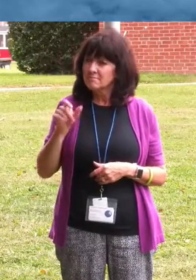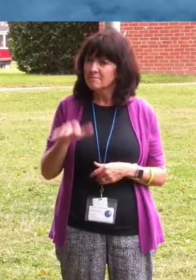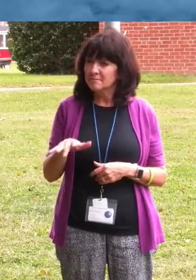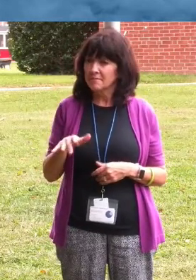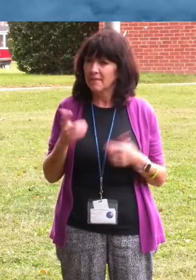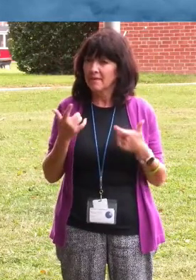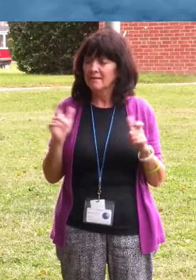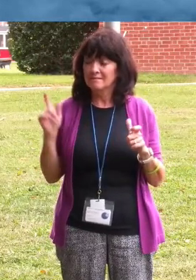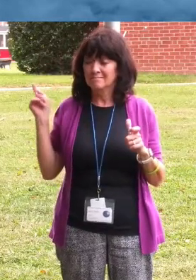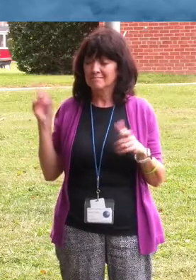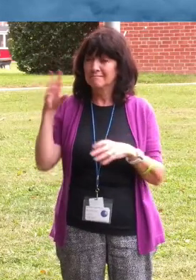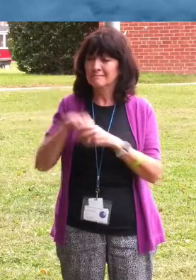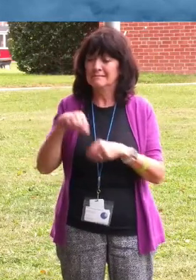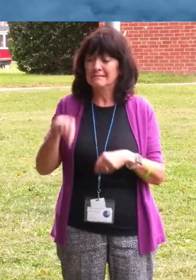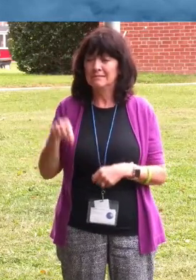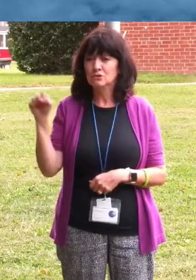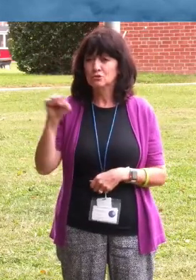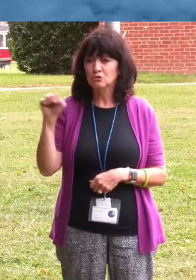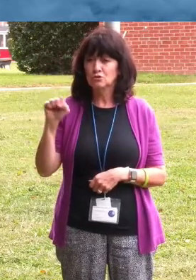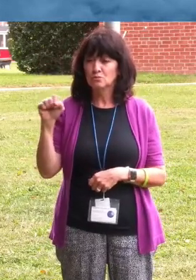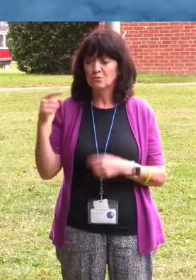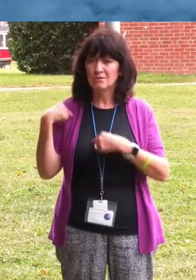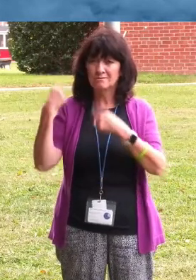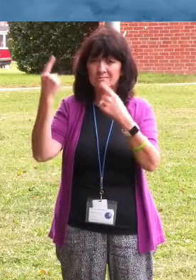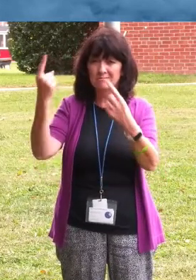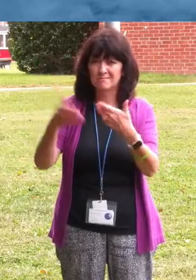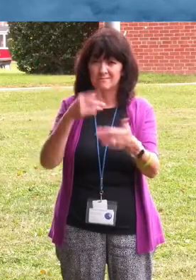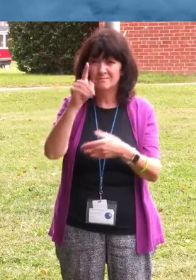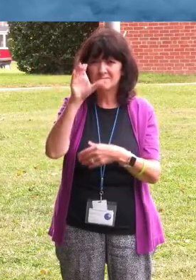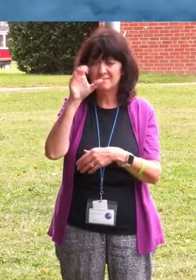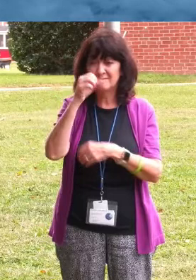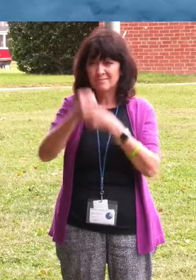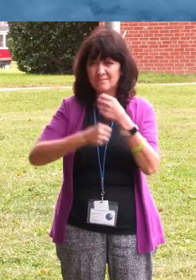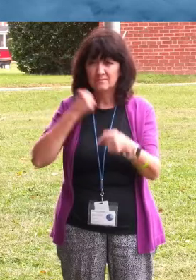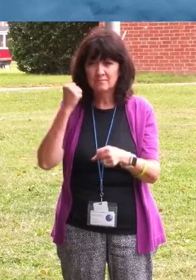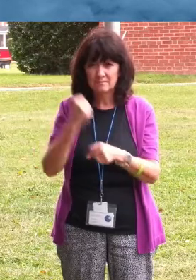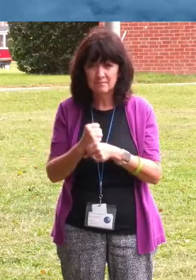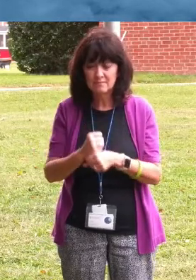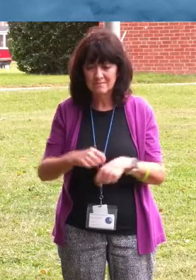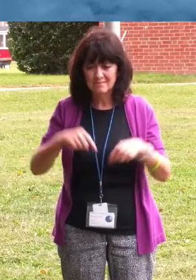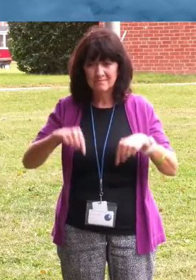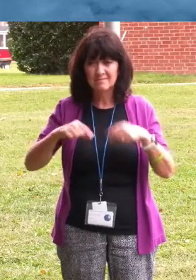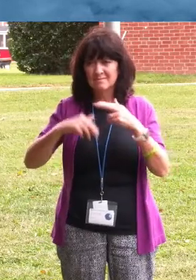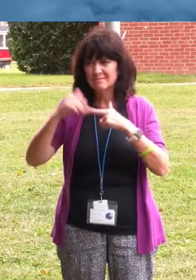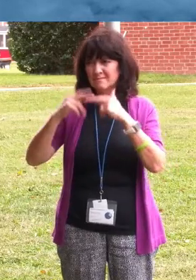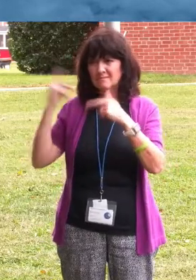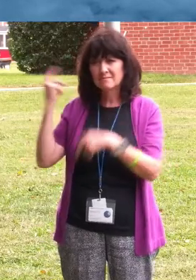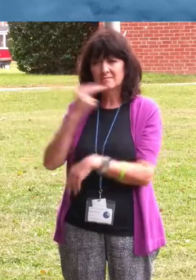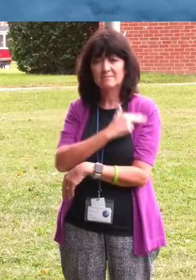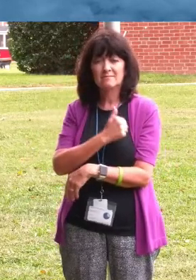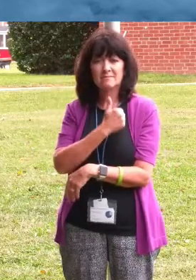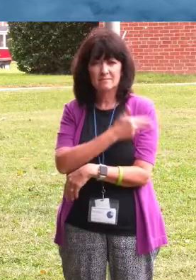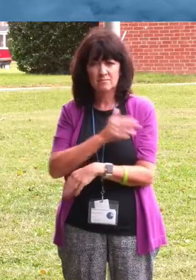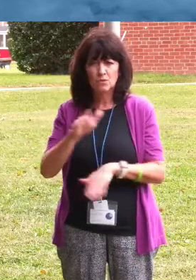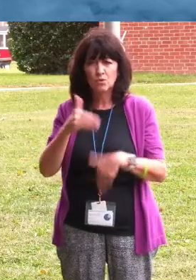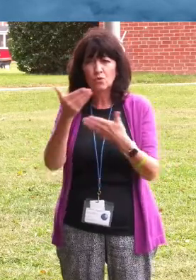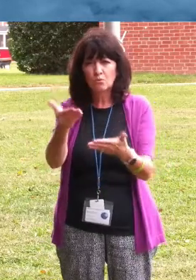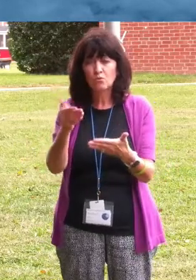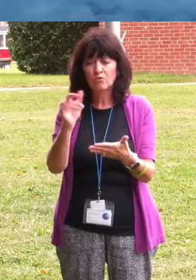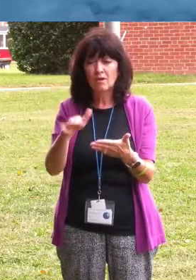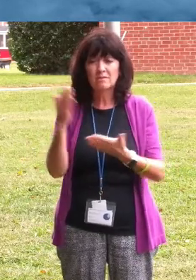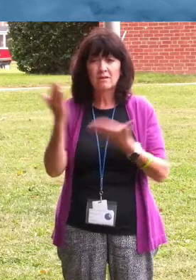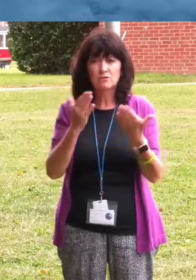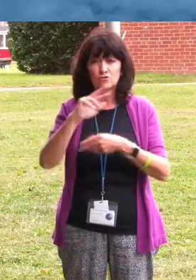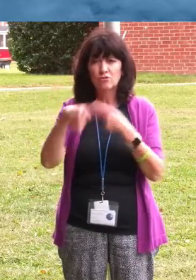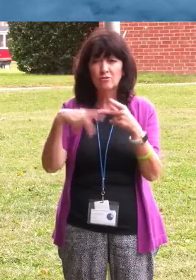for the better part of the last century, with a skilled staff at the facility has been providing no service since